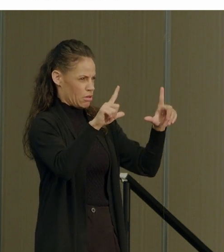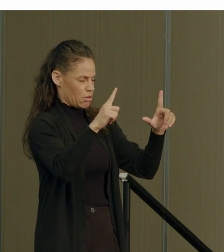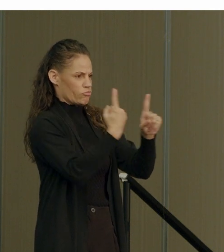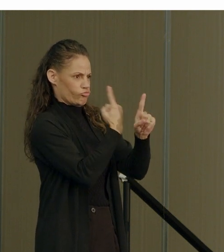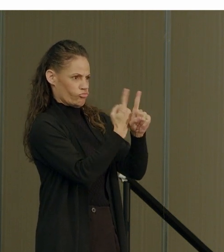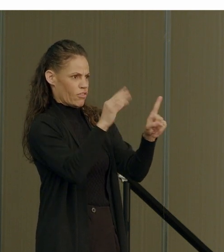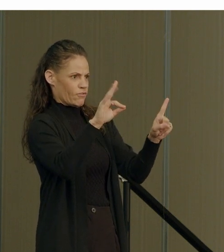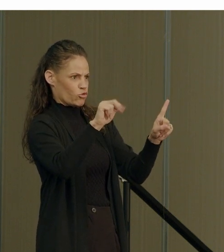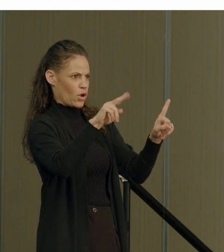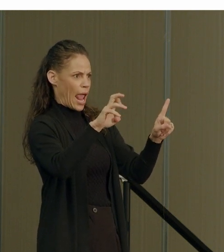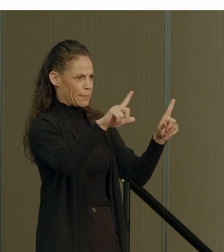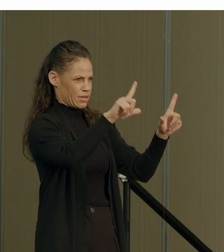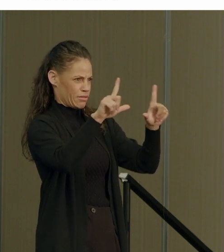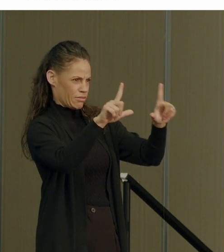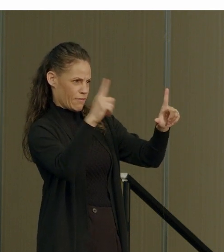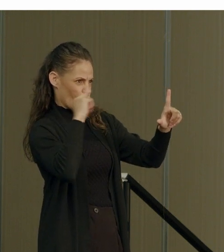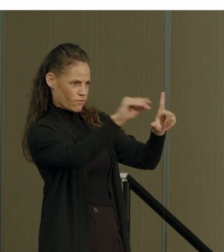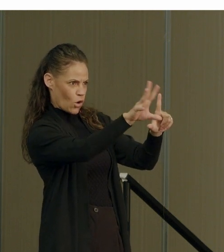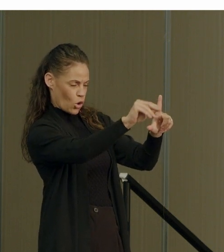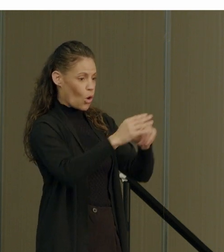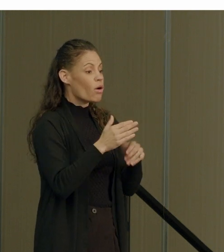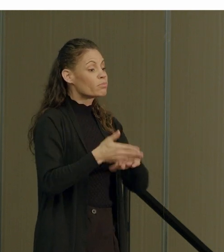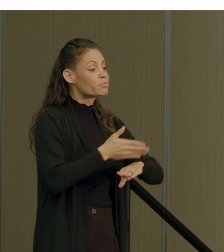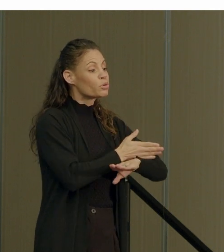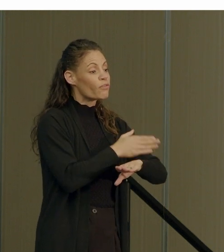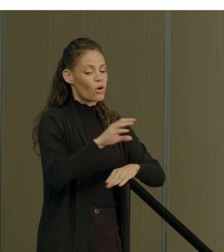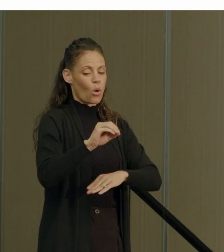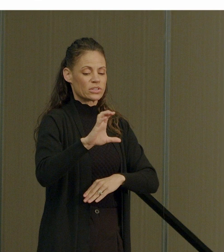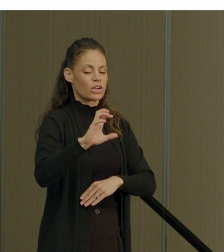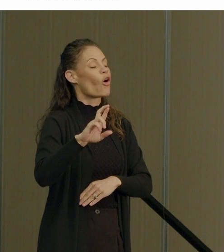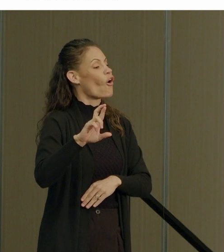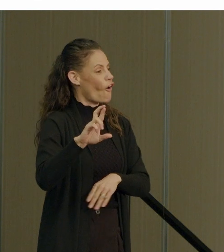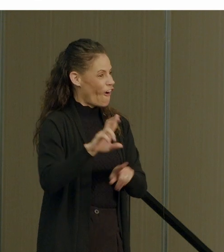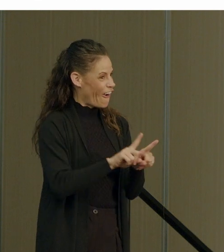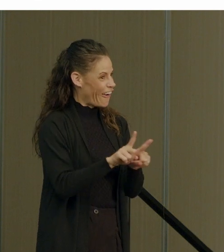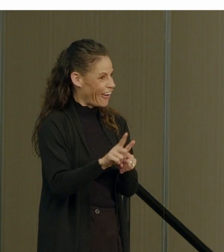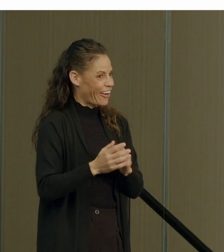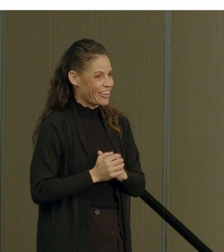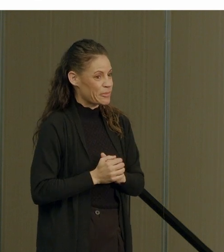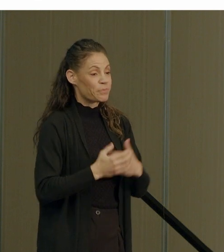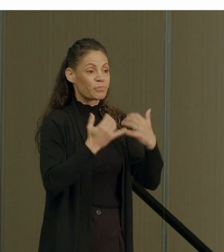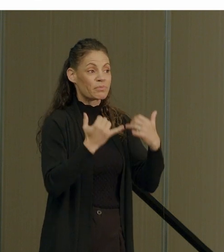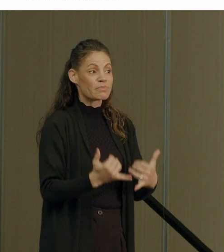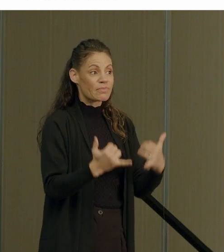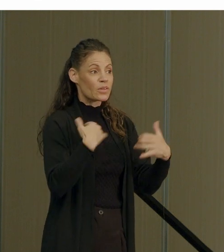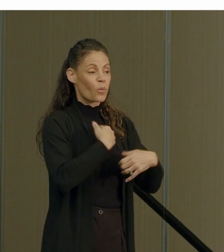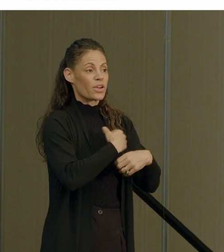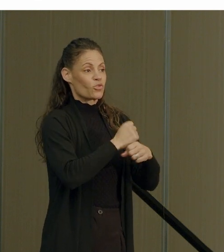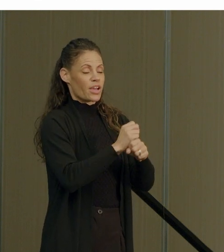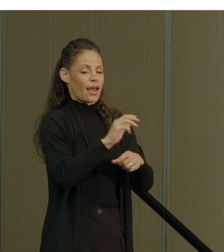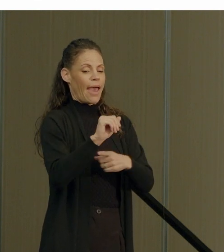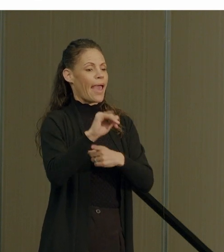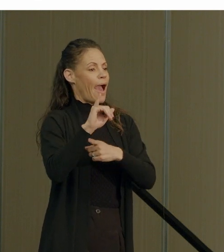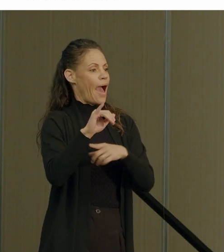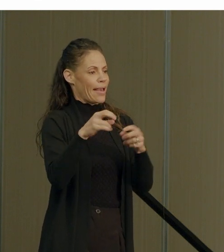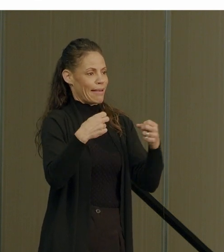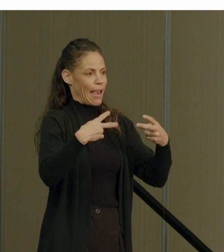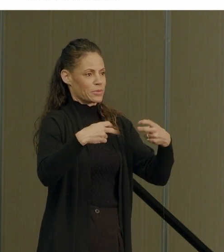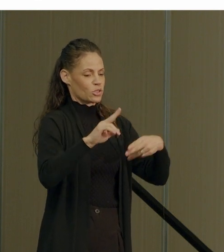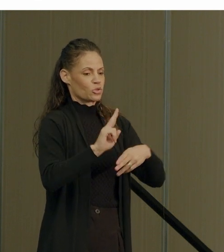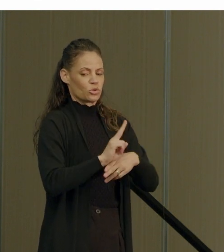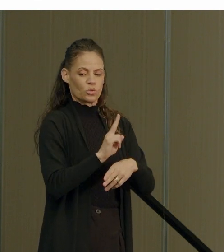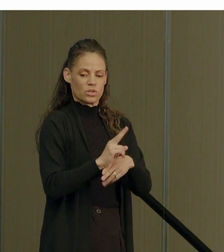improved OCR. And also, we now generate AI captions using Gemini, and you can even